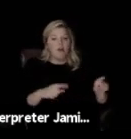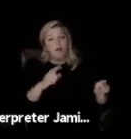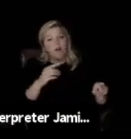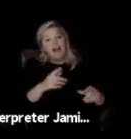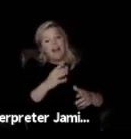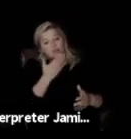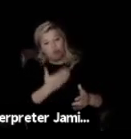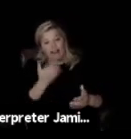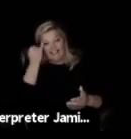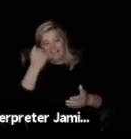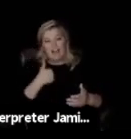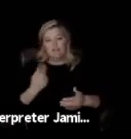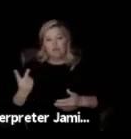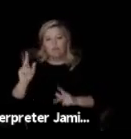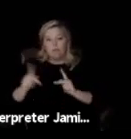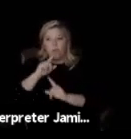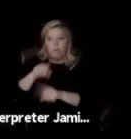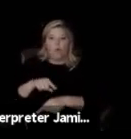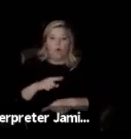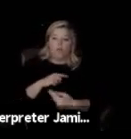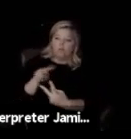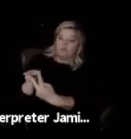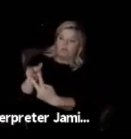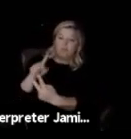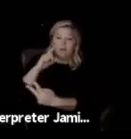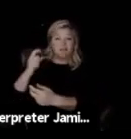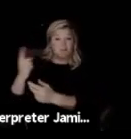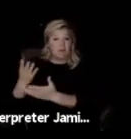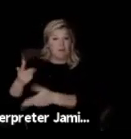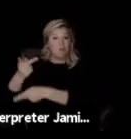because it could be the supervisor that's harassing them. Lisa Smith, 9 on Your Side.